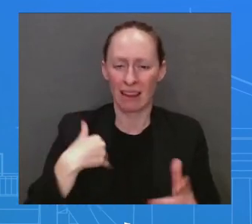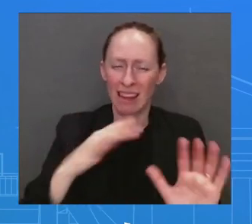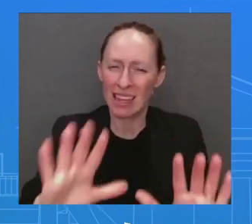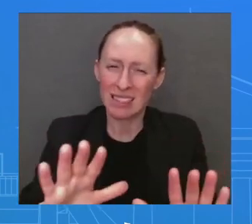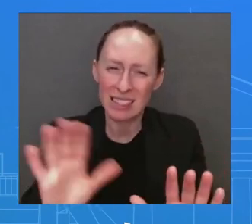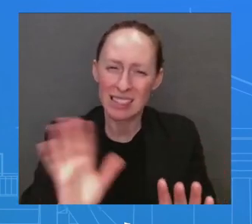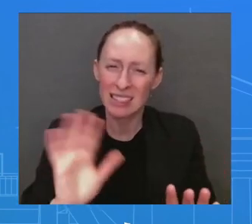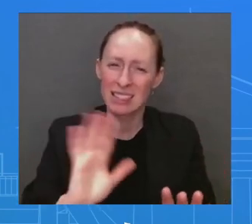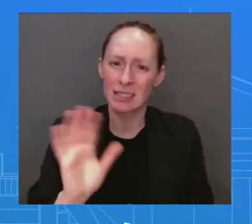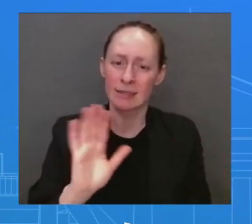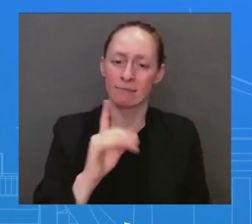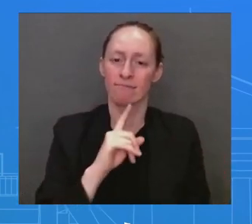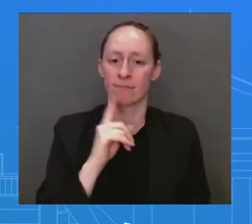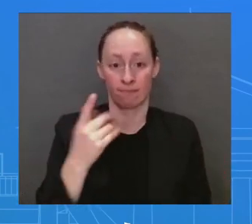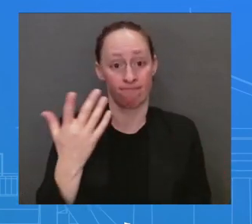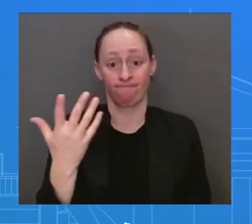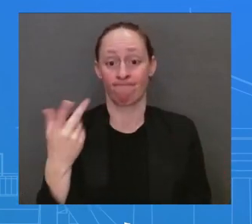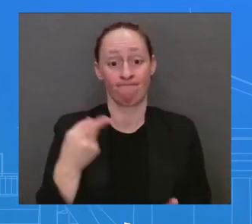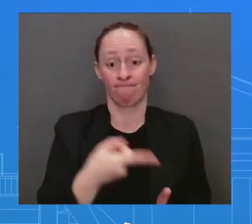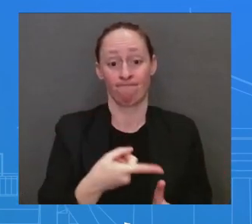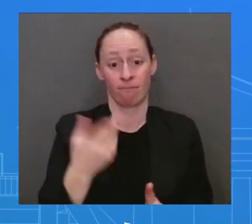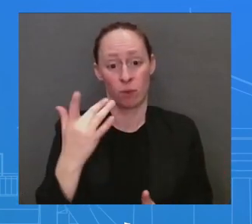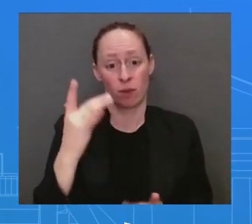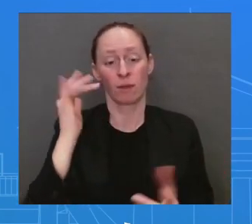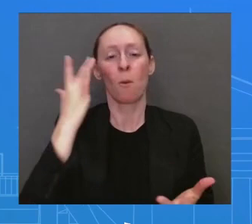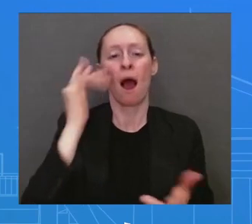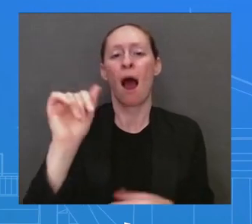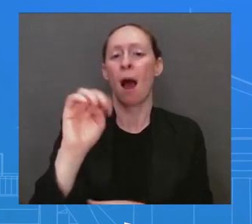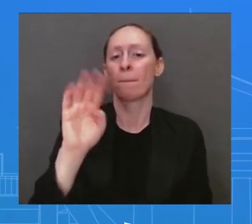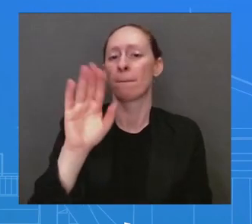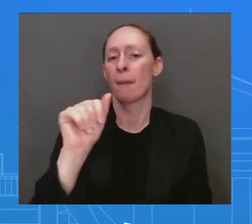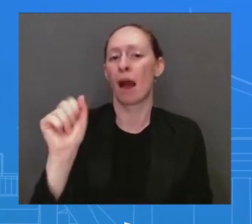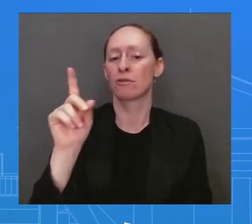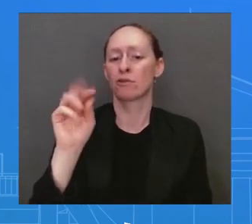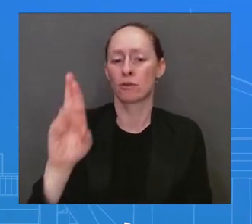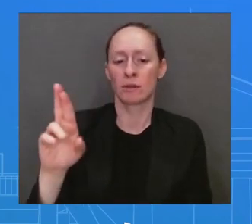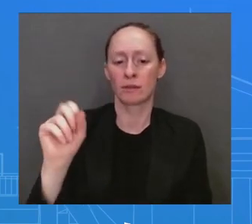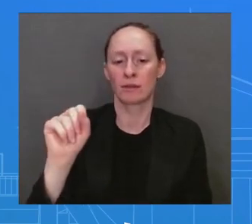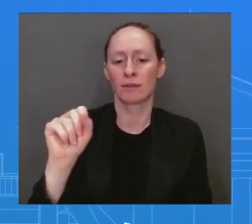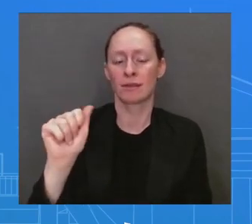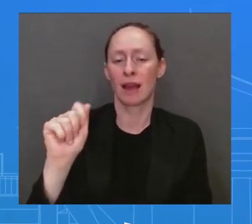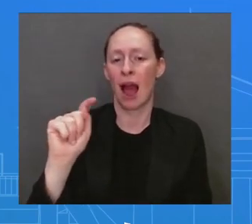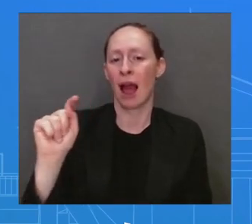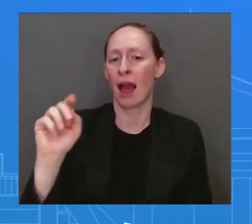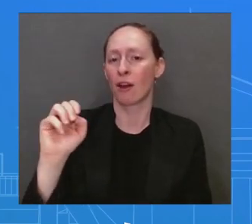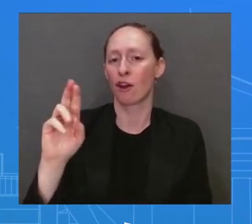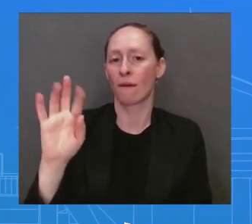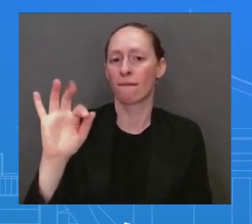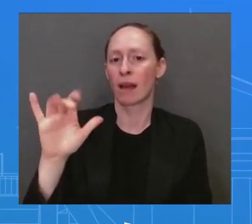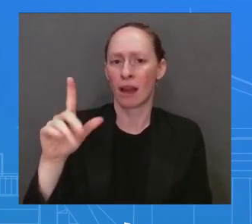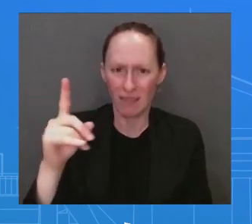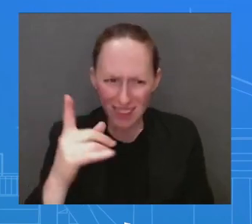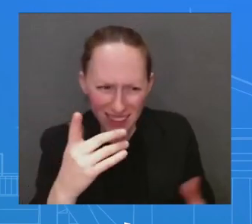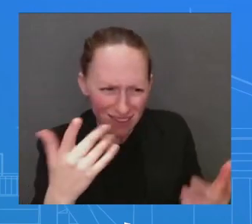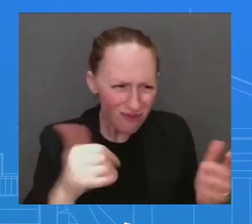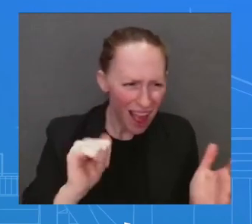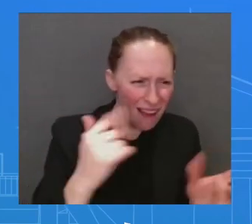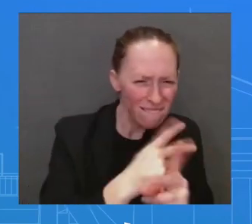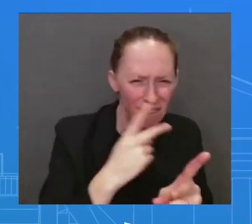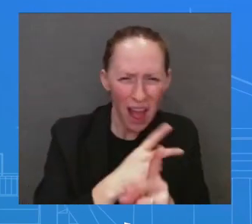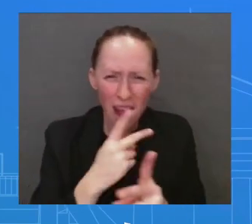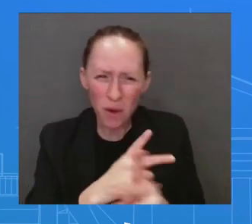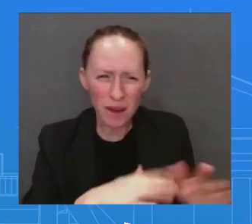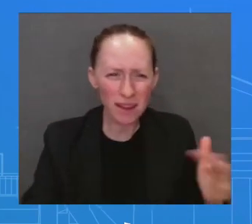Ambassador Satterfield is on the ground working this so hard. There's a balance here that has to be achieved. Obviously, we haven't achieved it yet, but we still